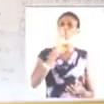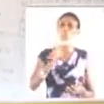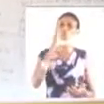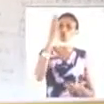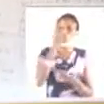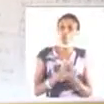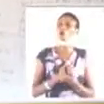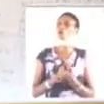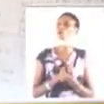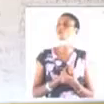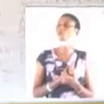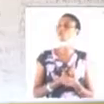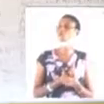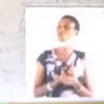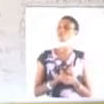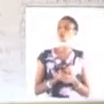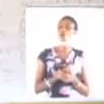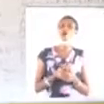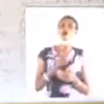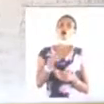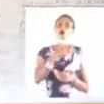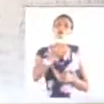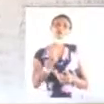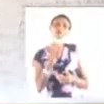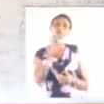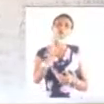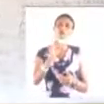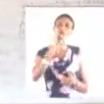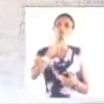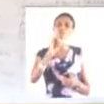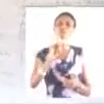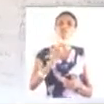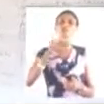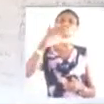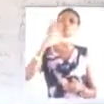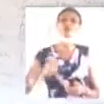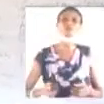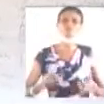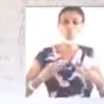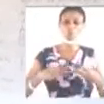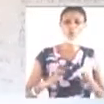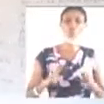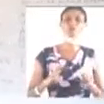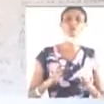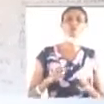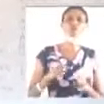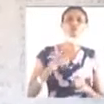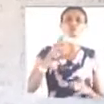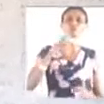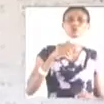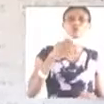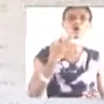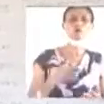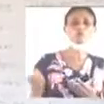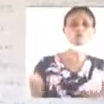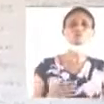have prohibited drugs and you see them in the chemist stores and the